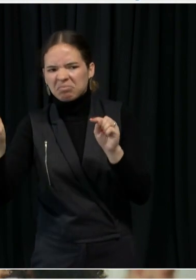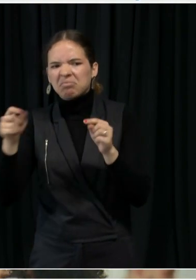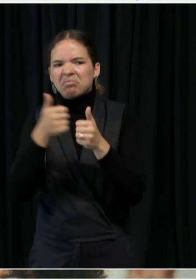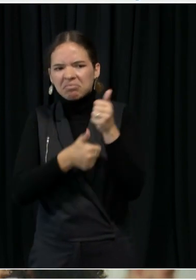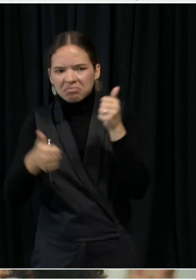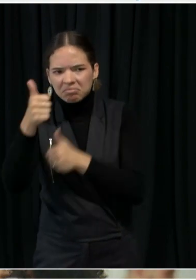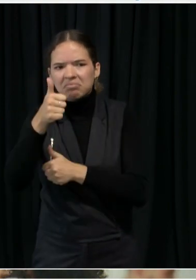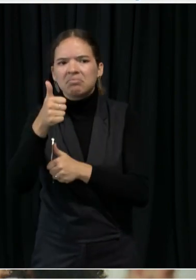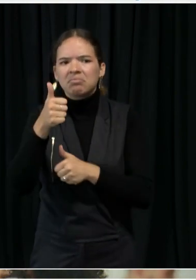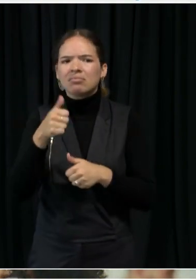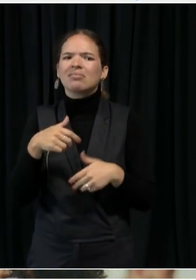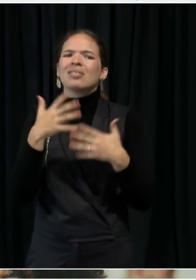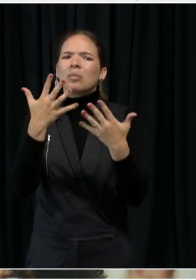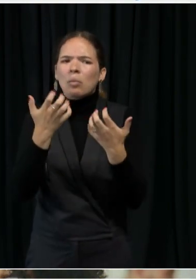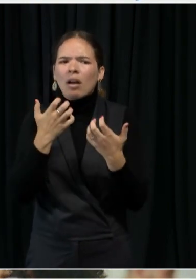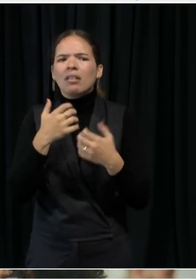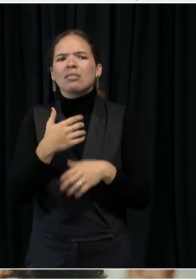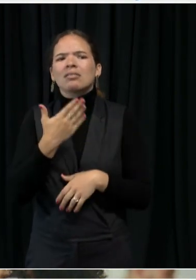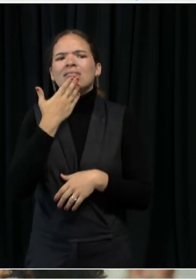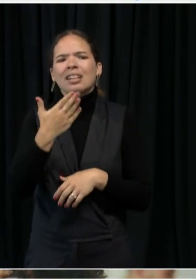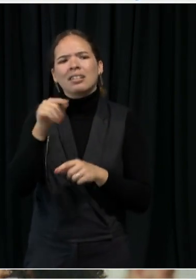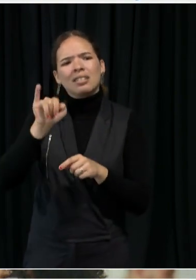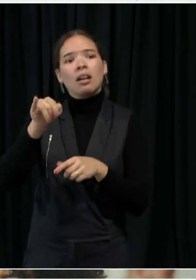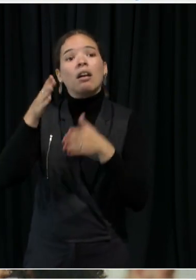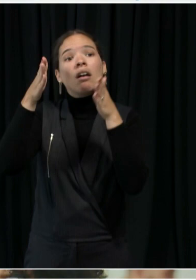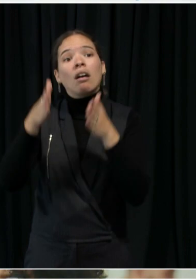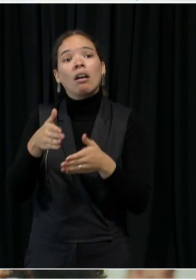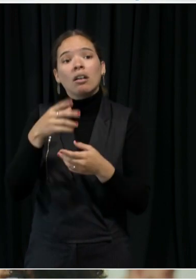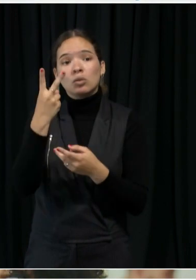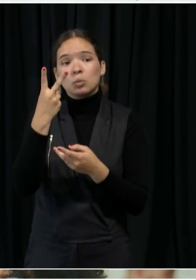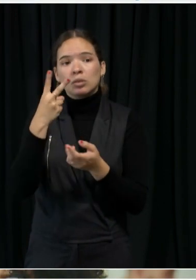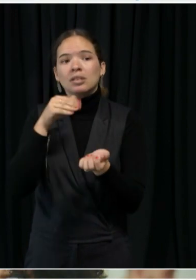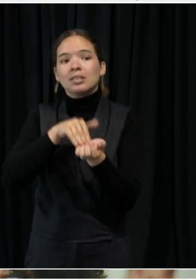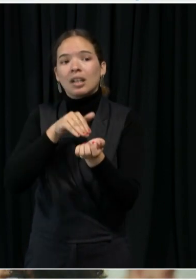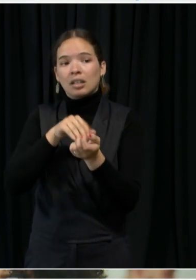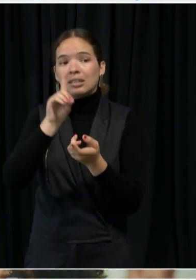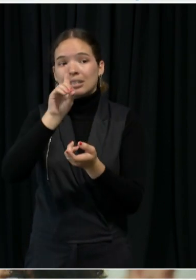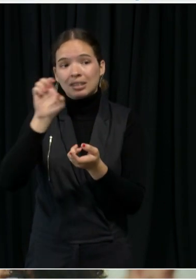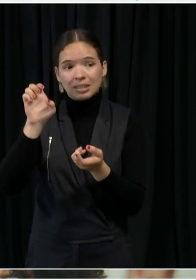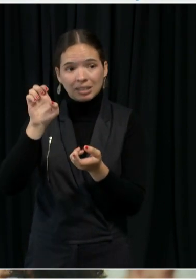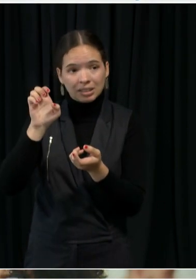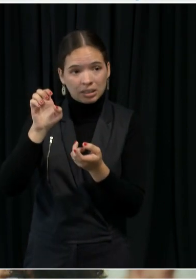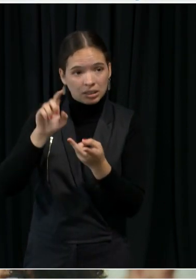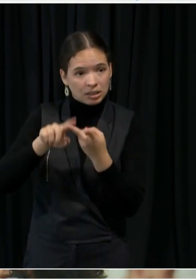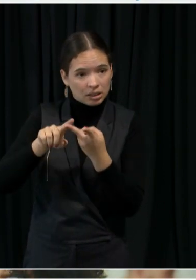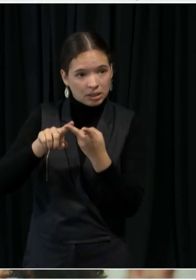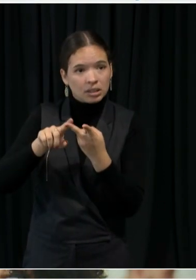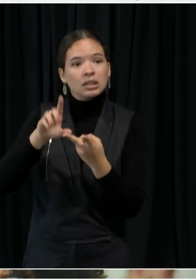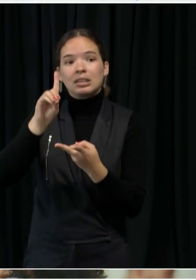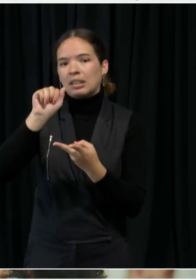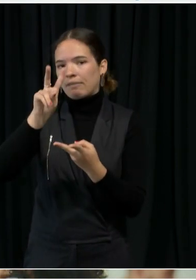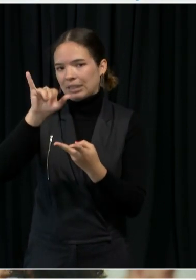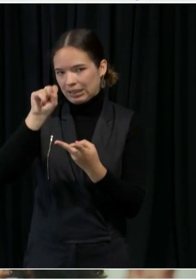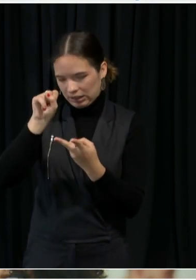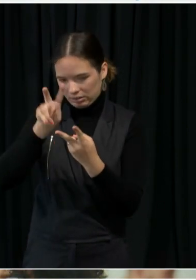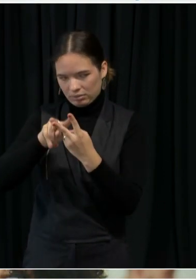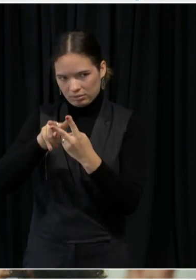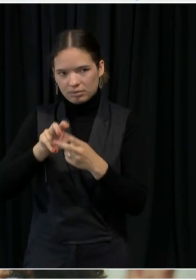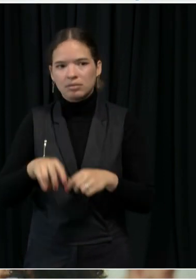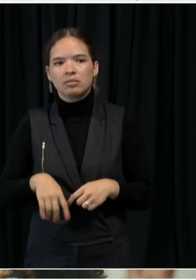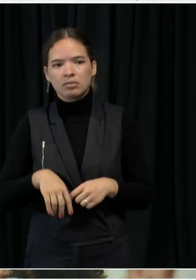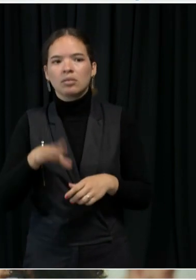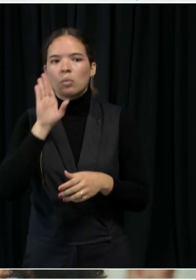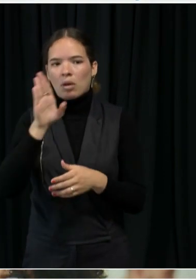want to call out the two physicians, Dr. Lee and Dr. Davis, who are going to be here on Monday and who have all the way led the development